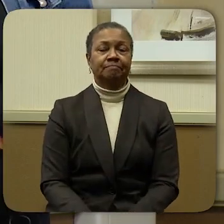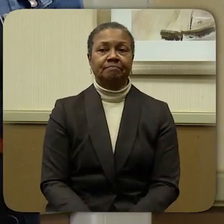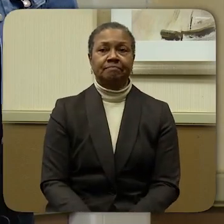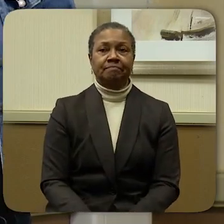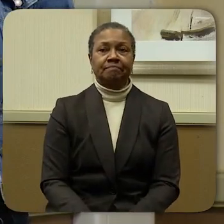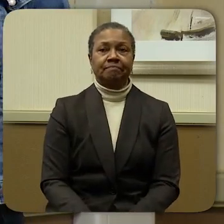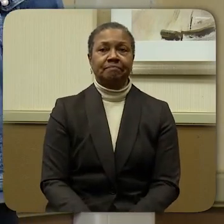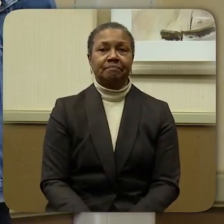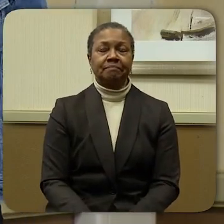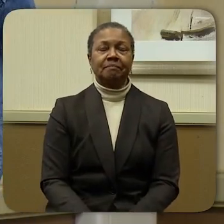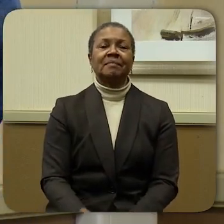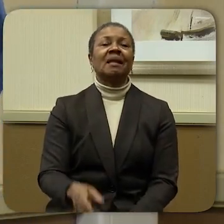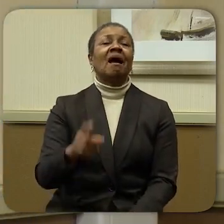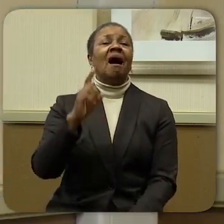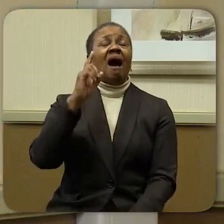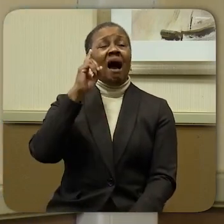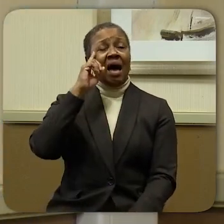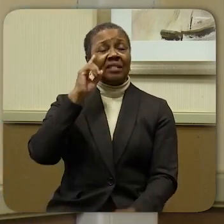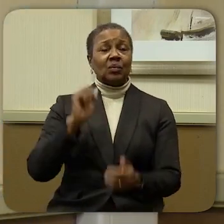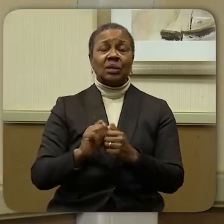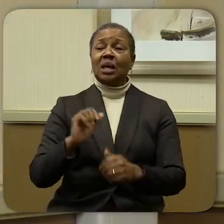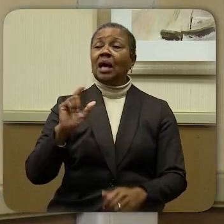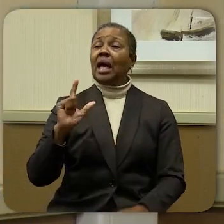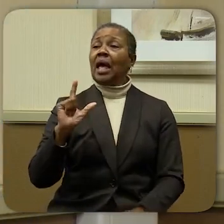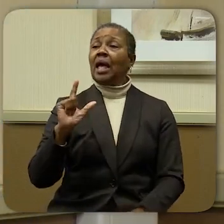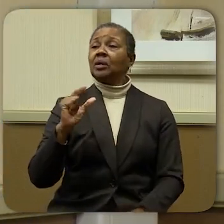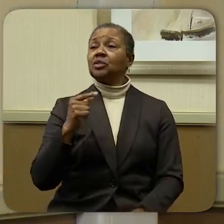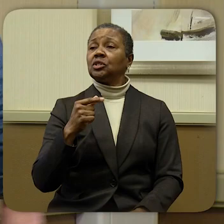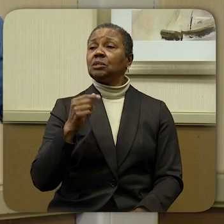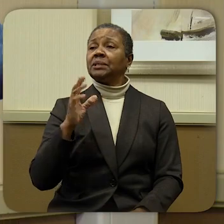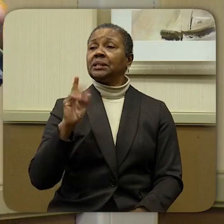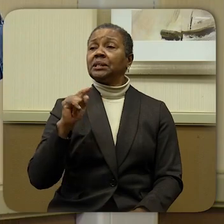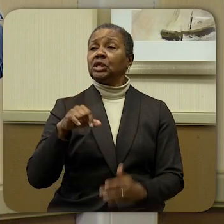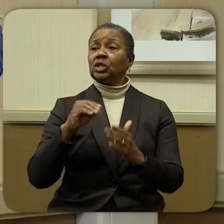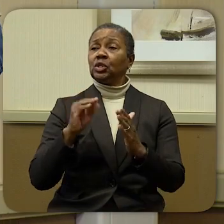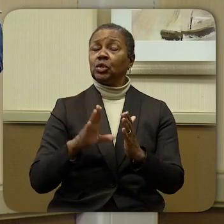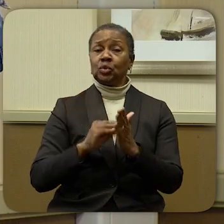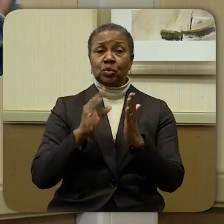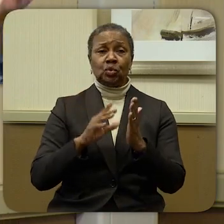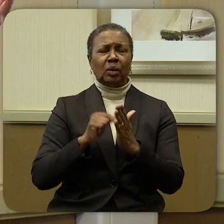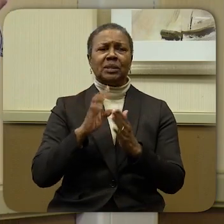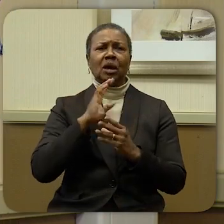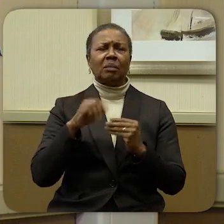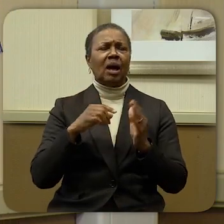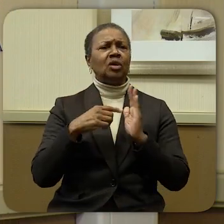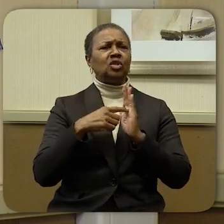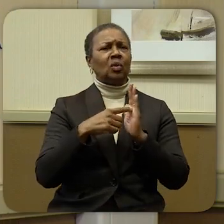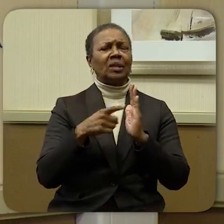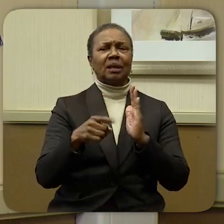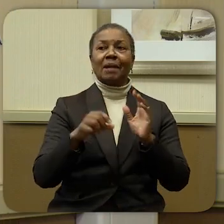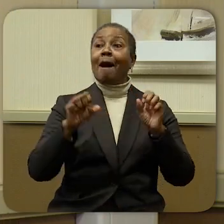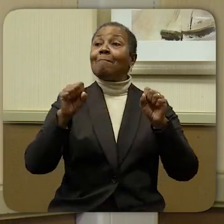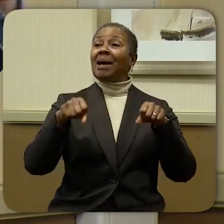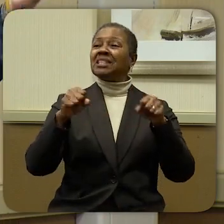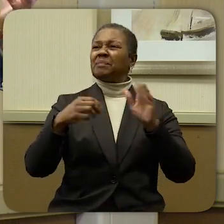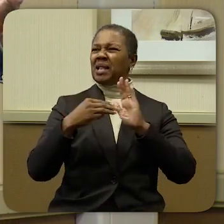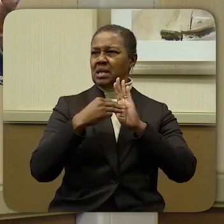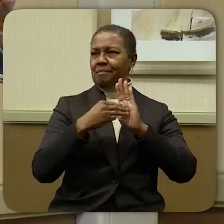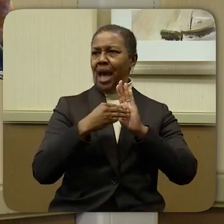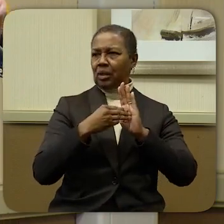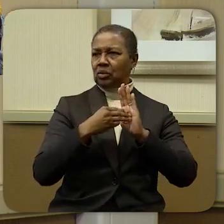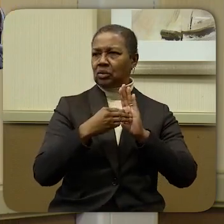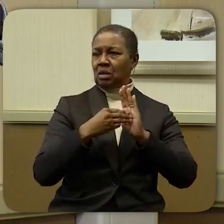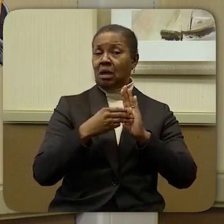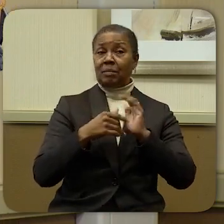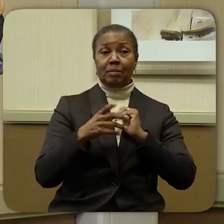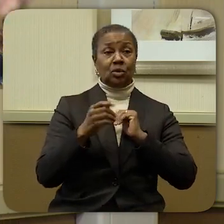I think one of the things that we talk about with LGBTQ students is showing young folks possibility models, and maybe that's something